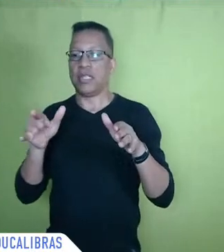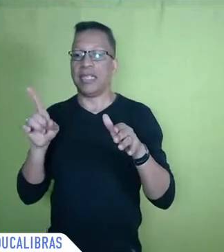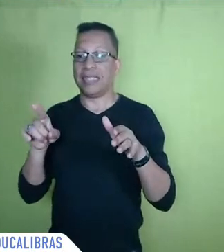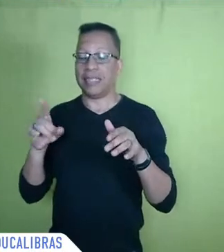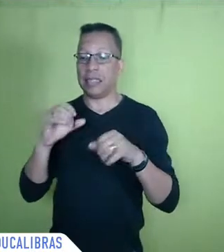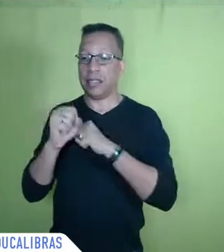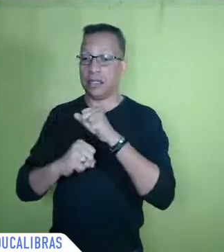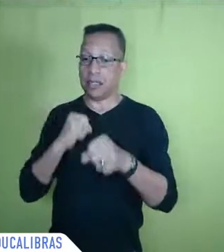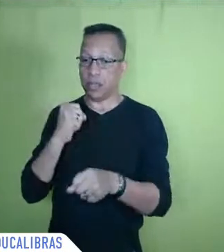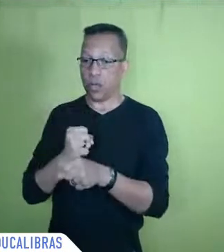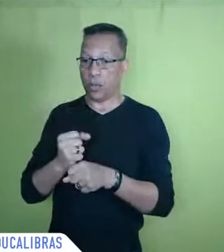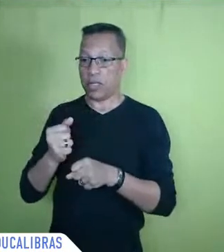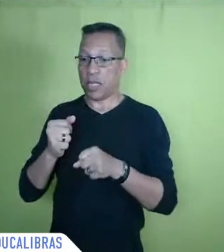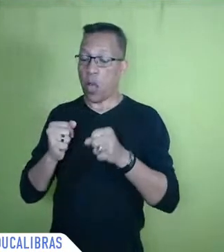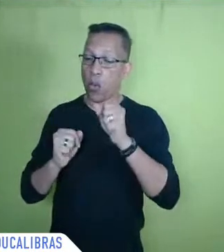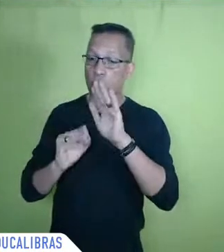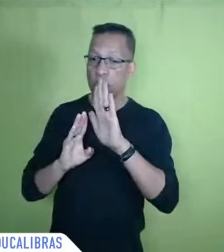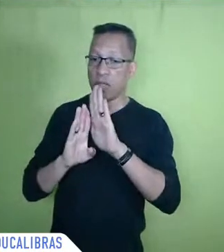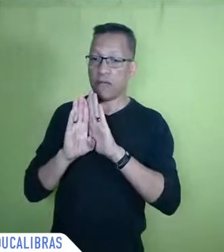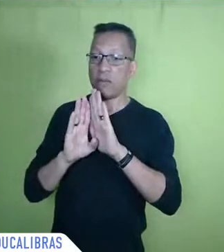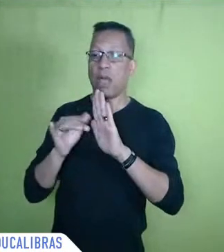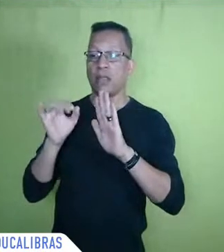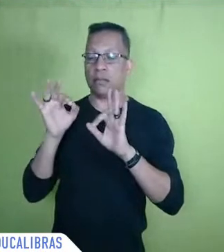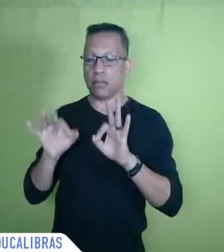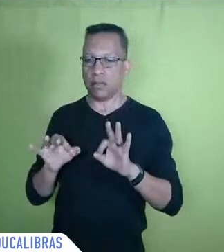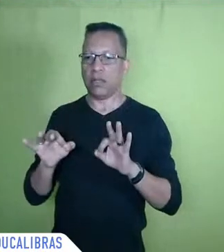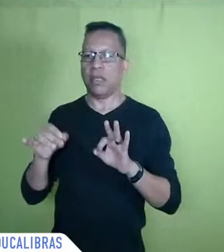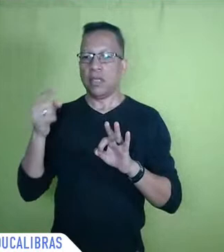and they've given themselves 5